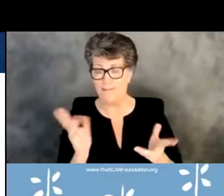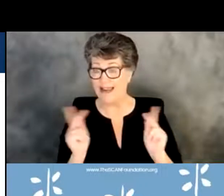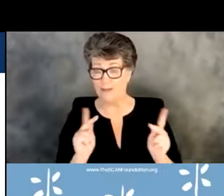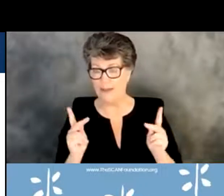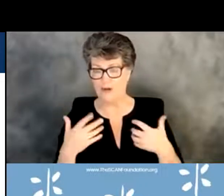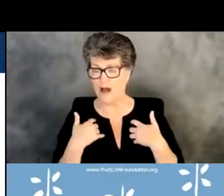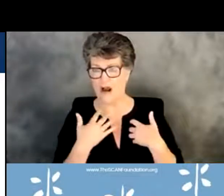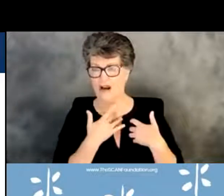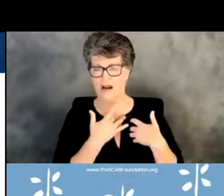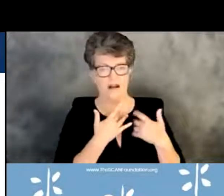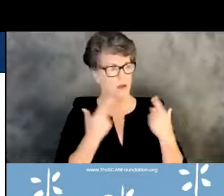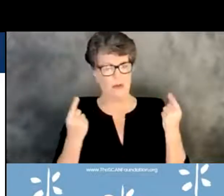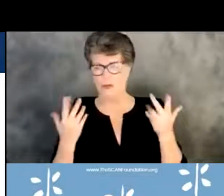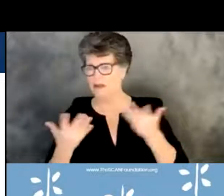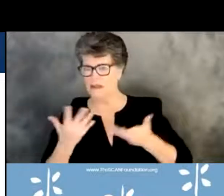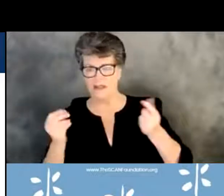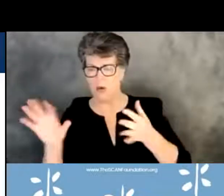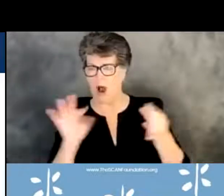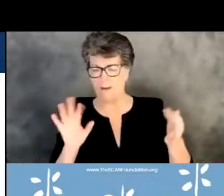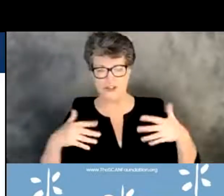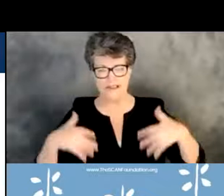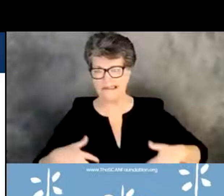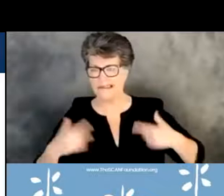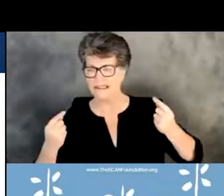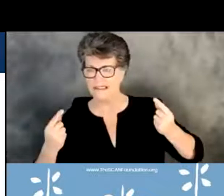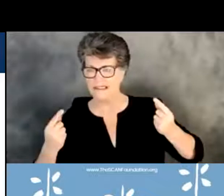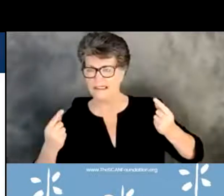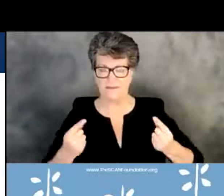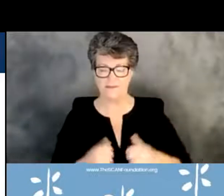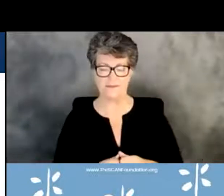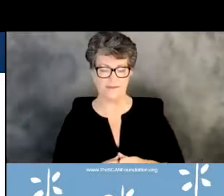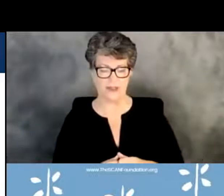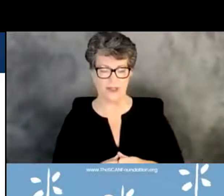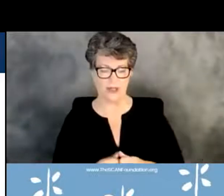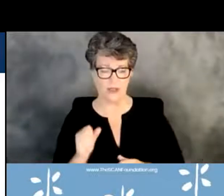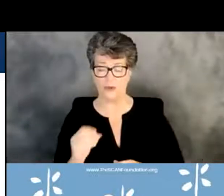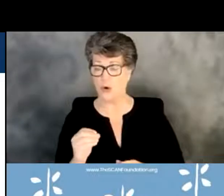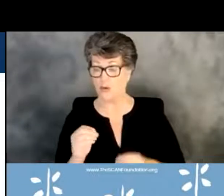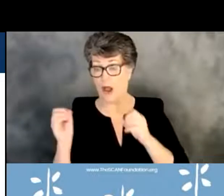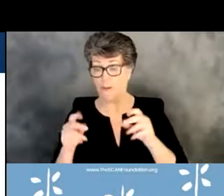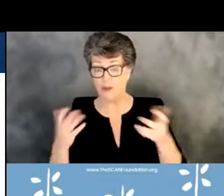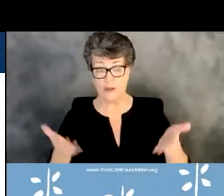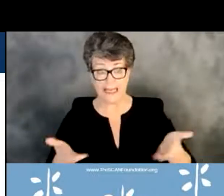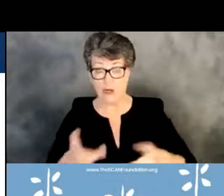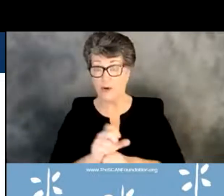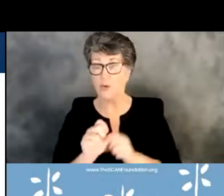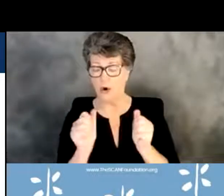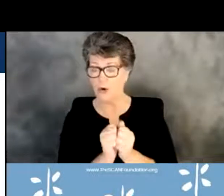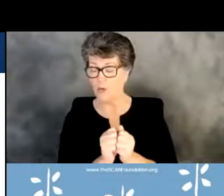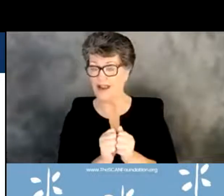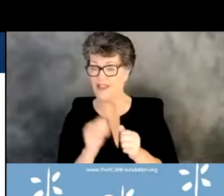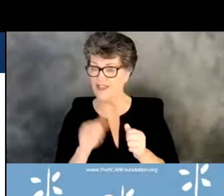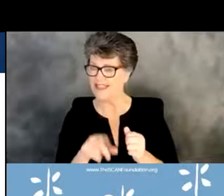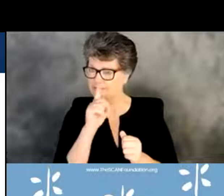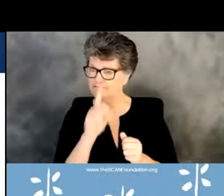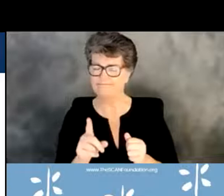without options, and with no one to really help them through these struggles. So the opportunity to work with a vulnerable